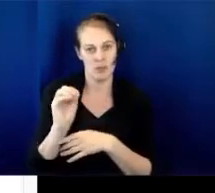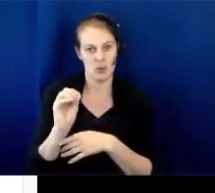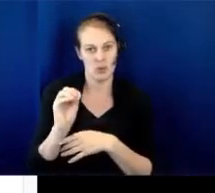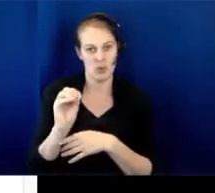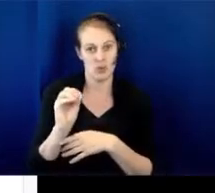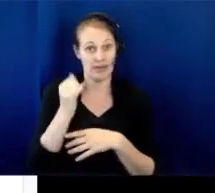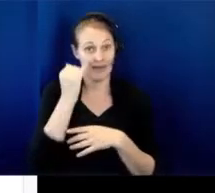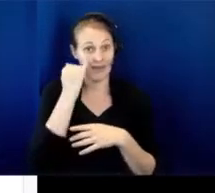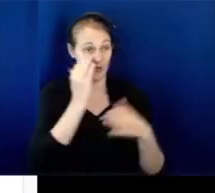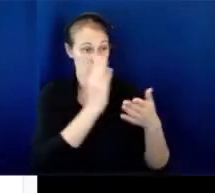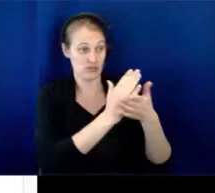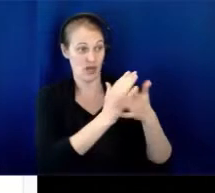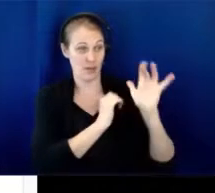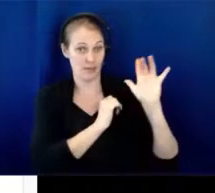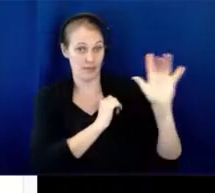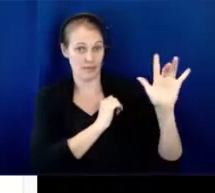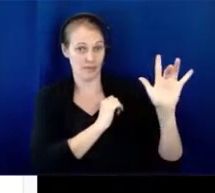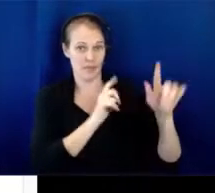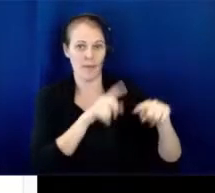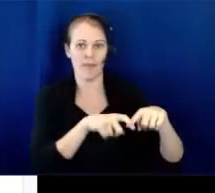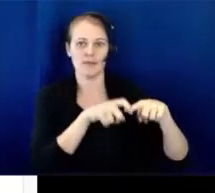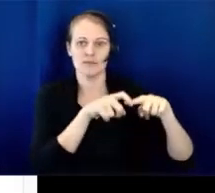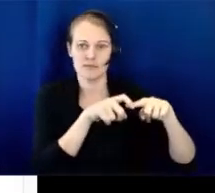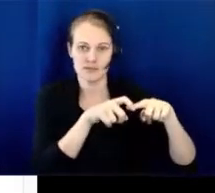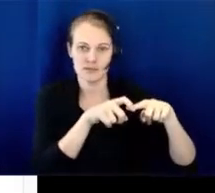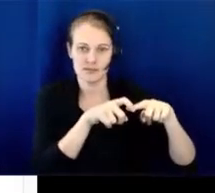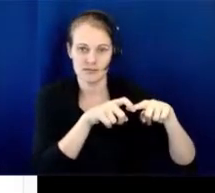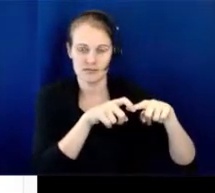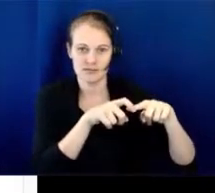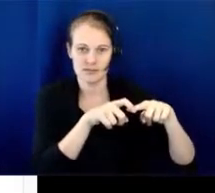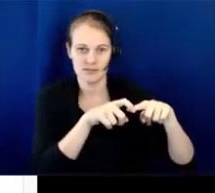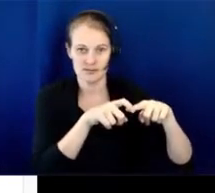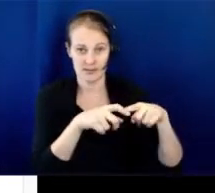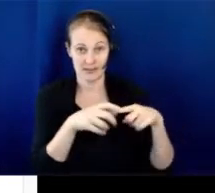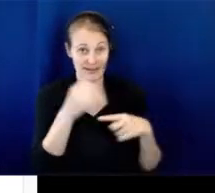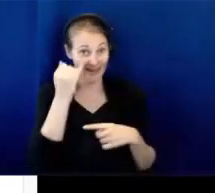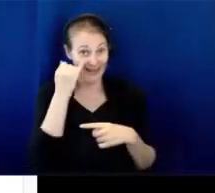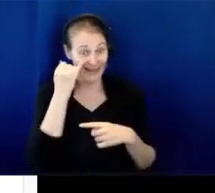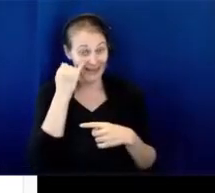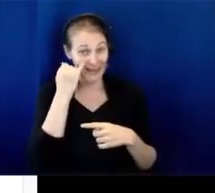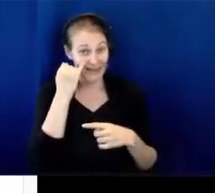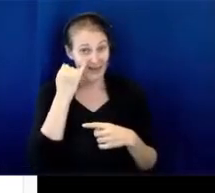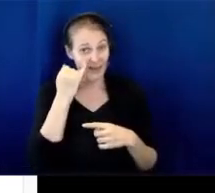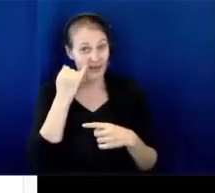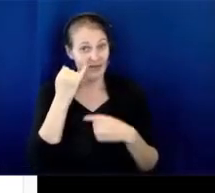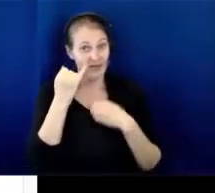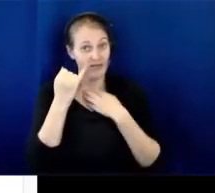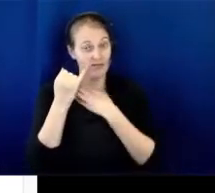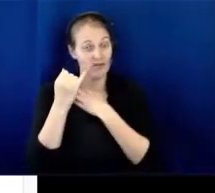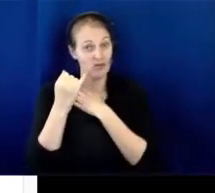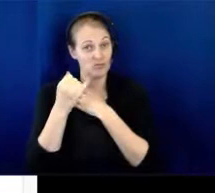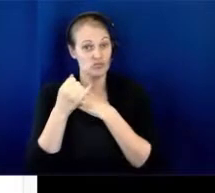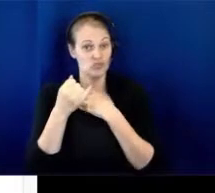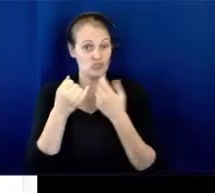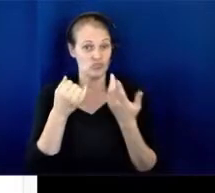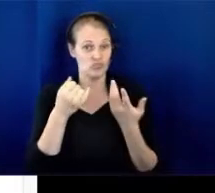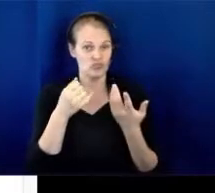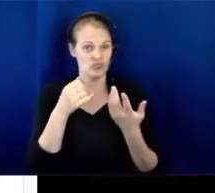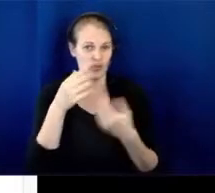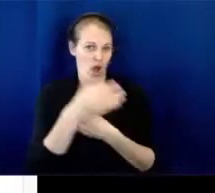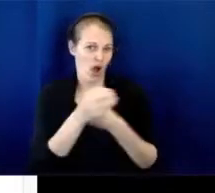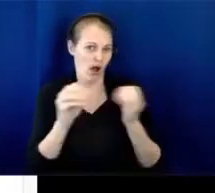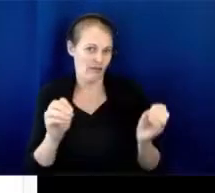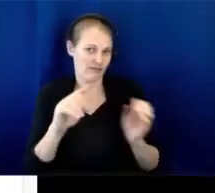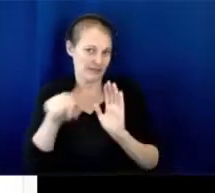click stop. And this is something that I like to point out because if you are, you're in office hours and you